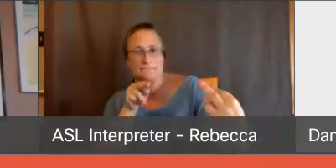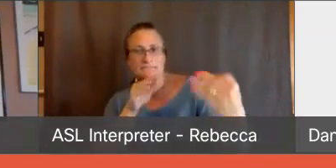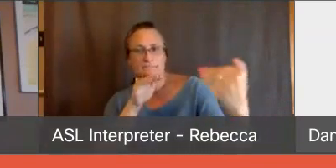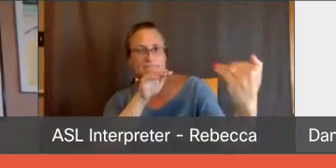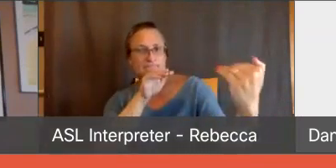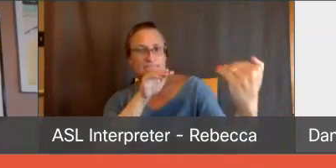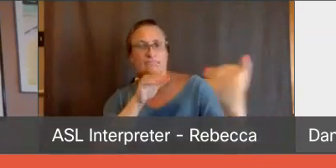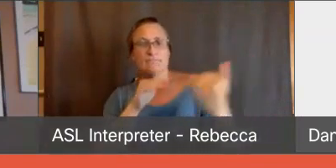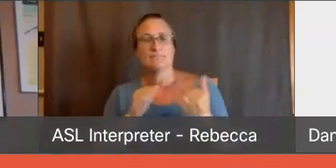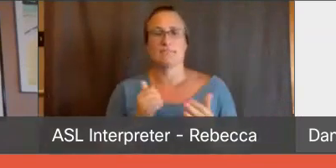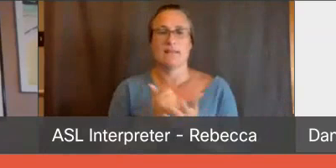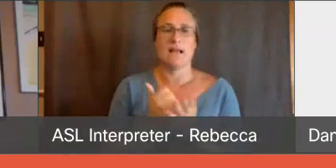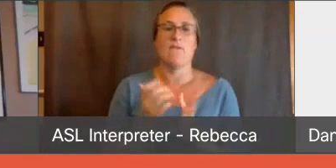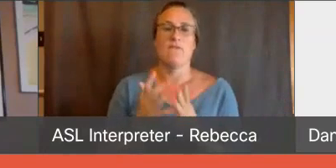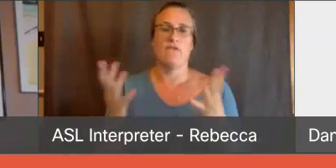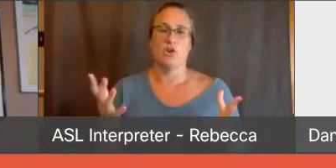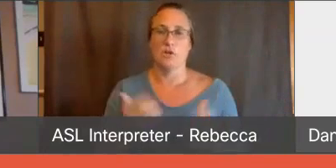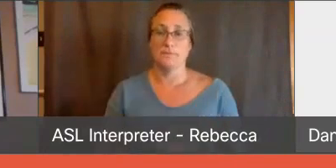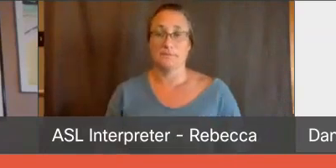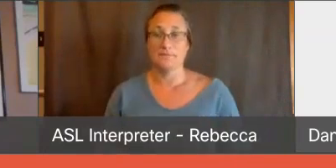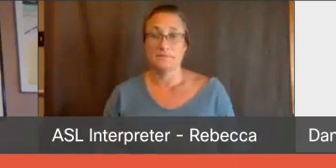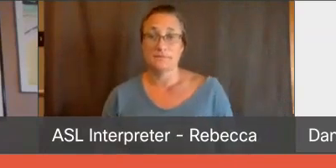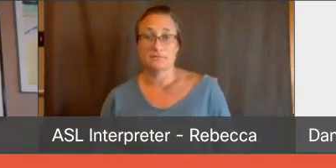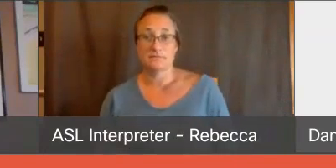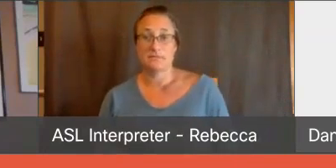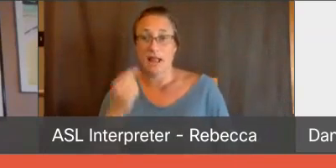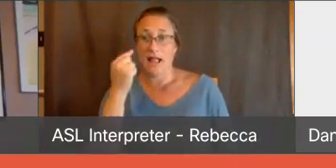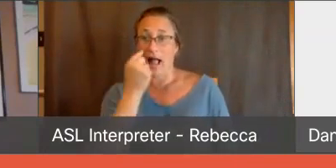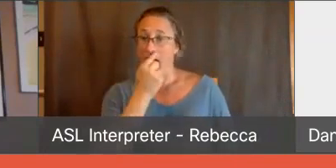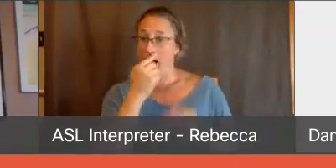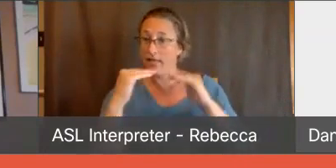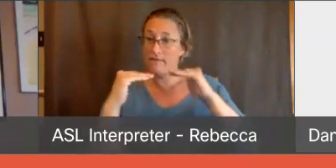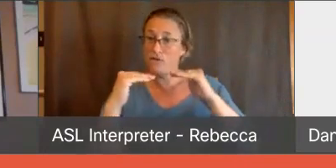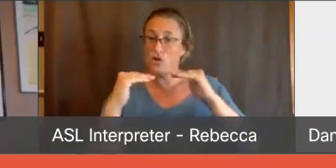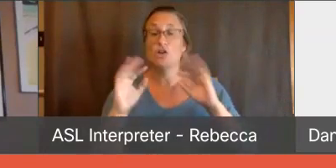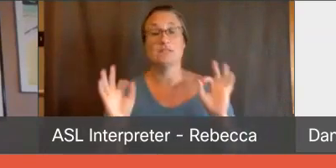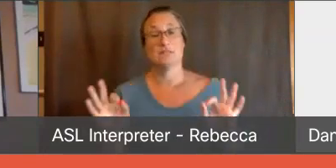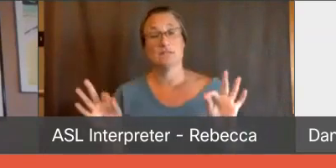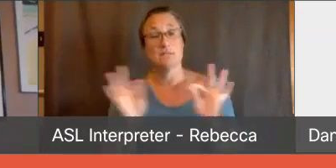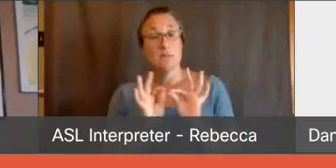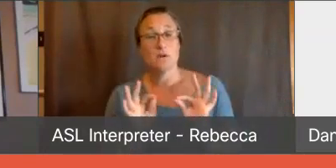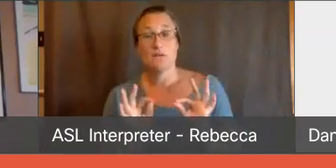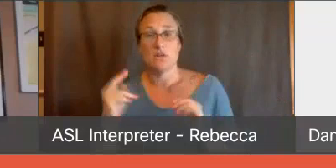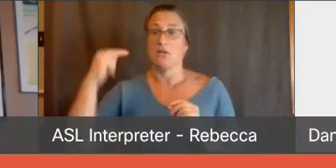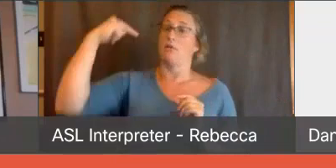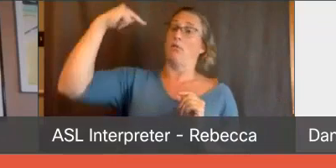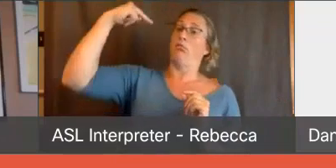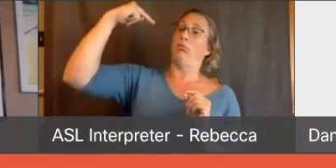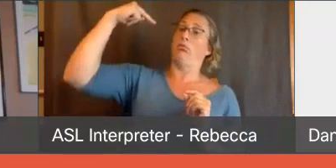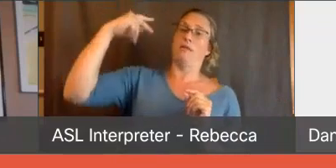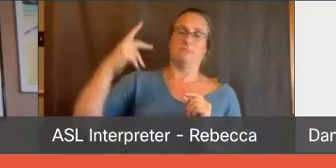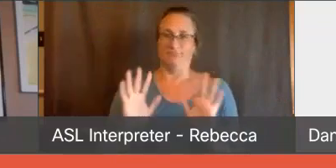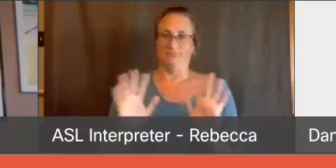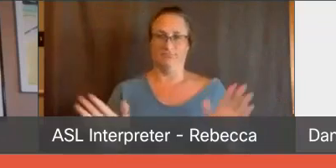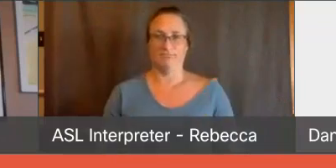is a really powerful tool to just create that sort of connection. Being at eye level is really important for us as humans. No one likes to feel like looked